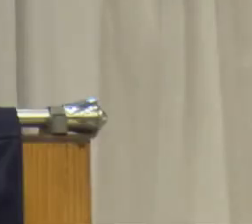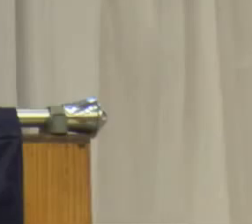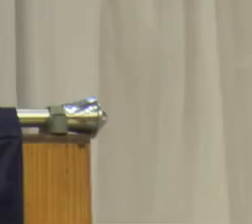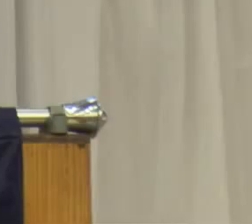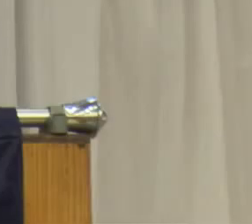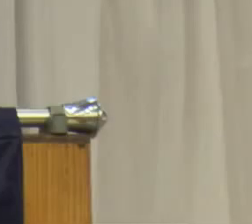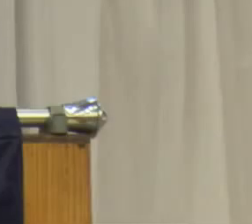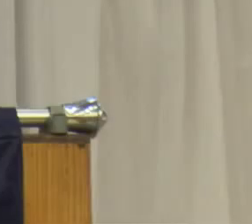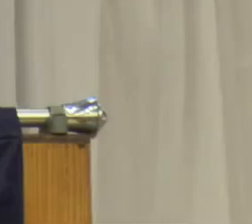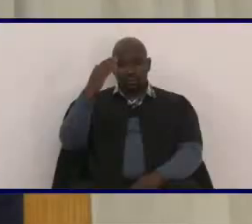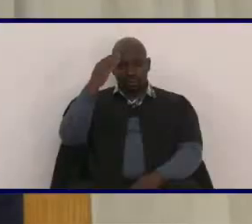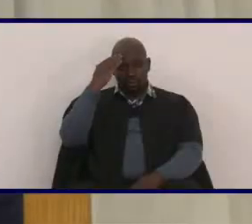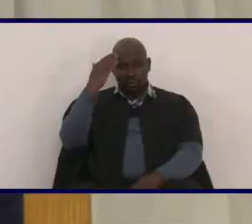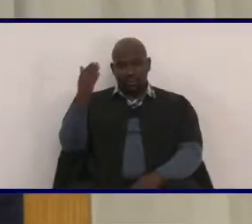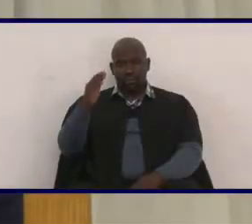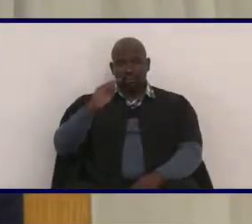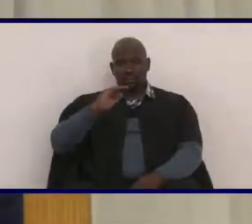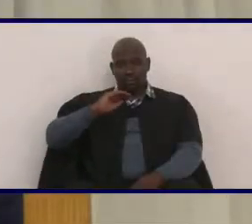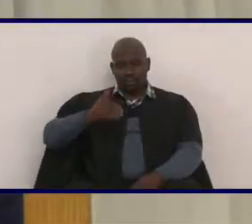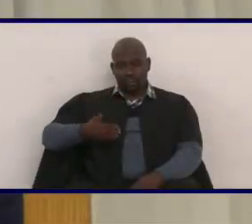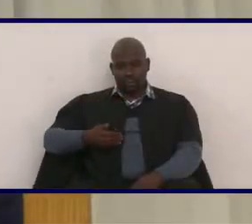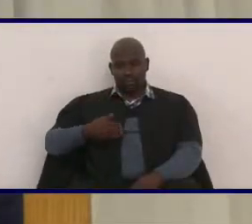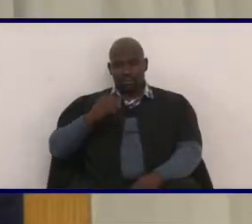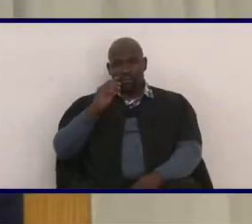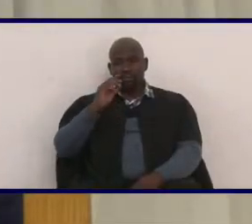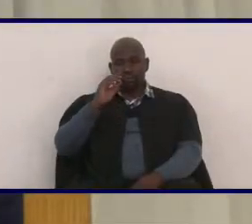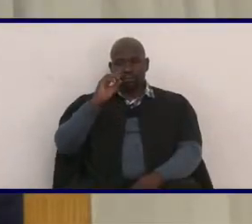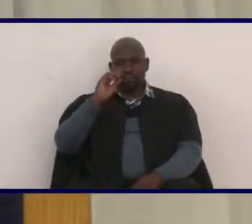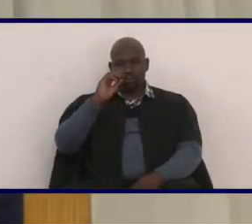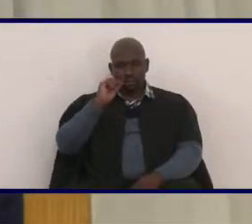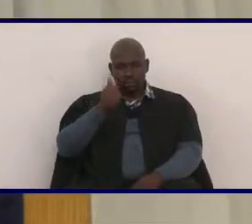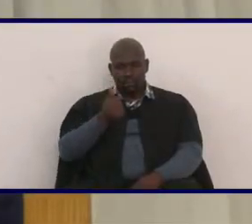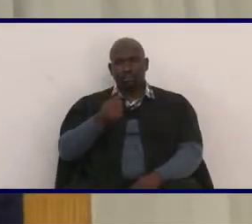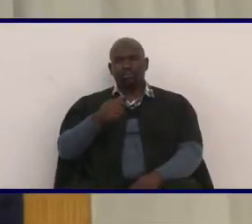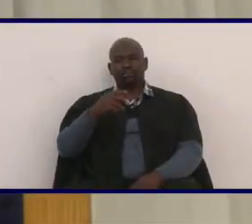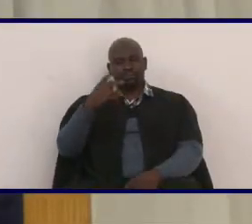Molweni manene na manenekazi. Good afternoon, ladies and gentlemen.